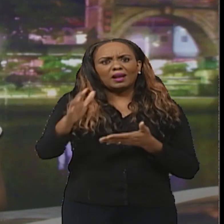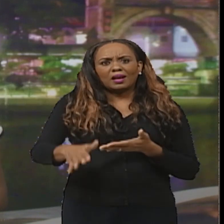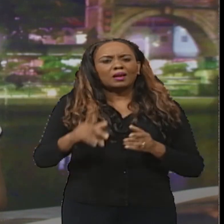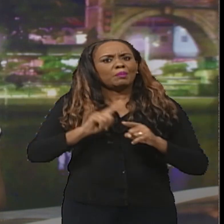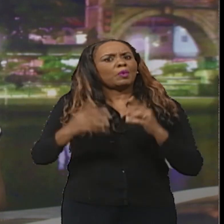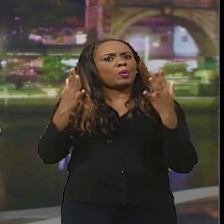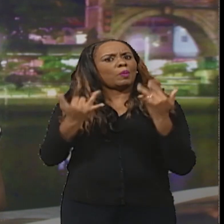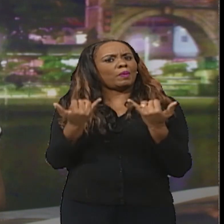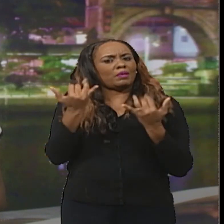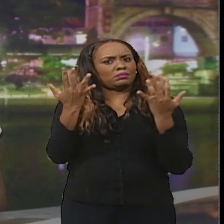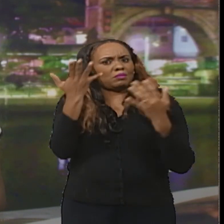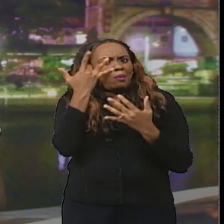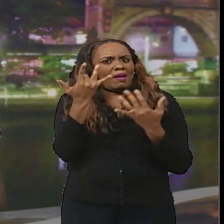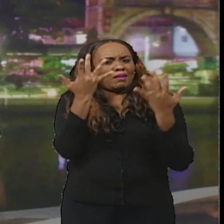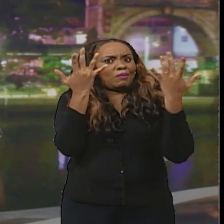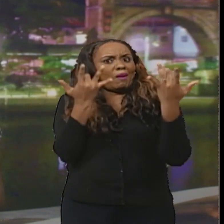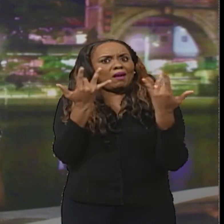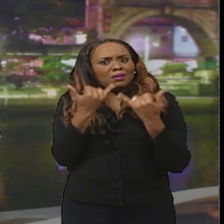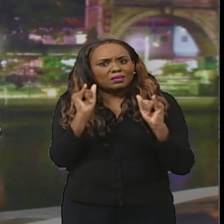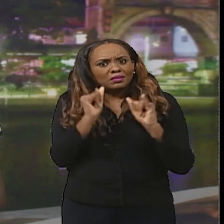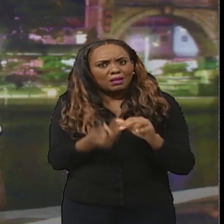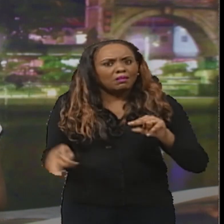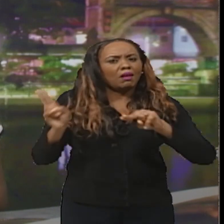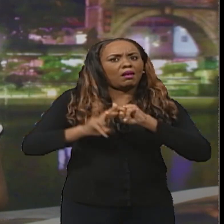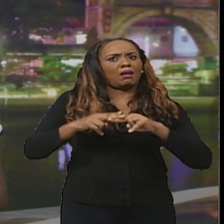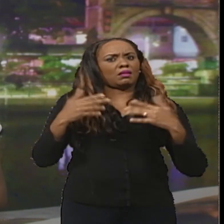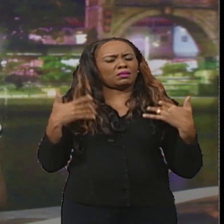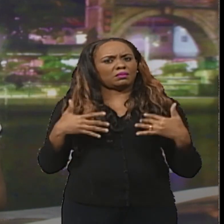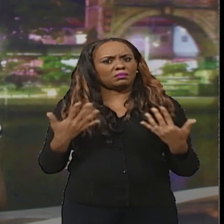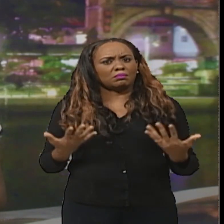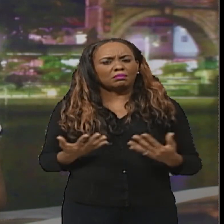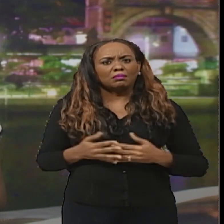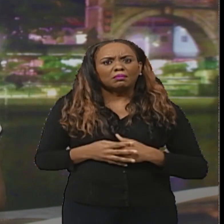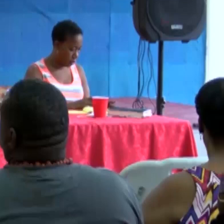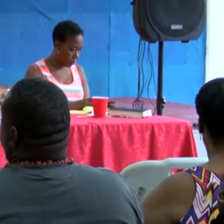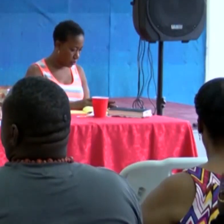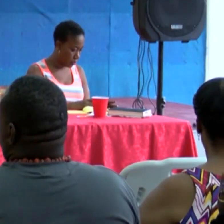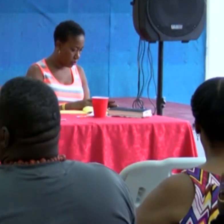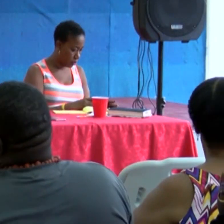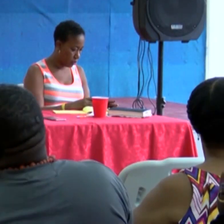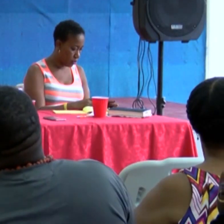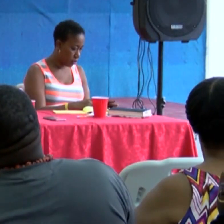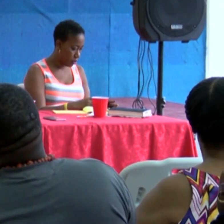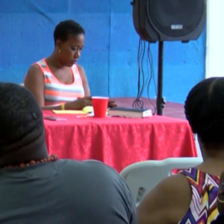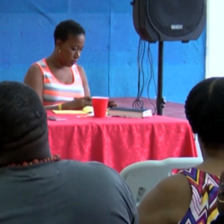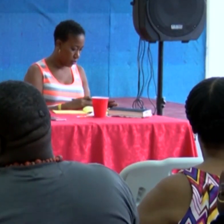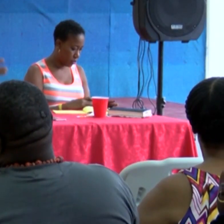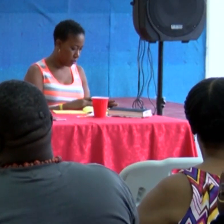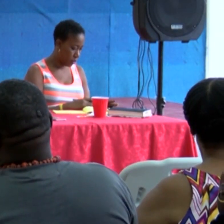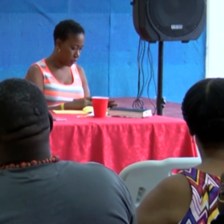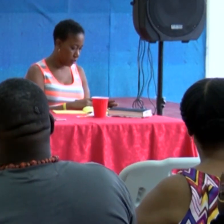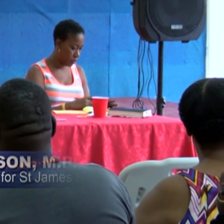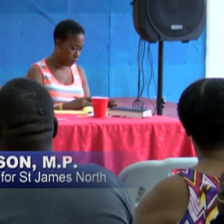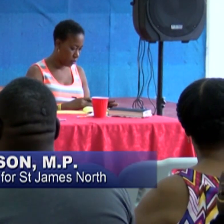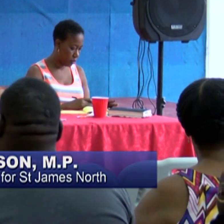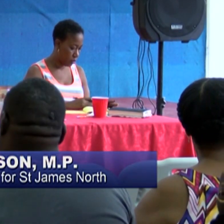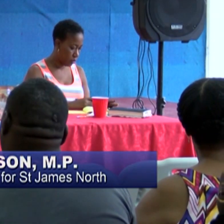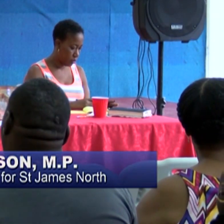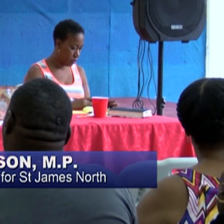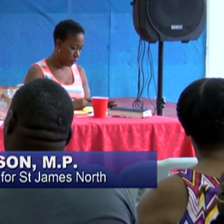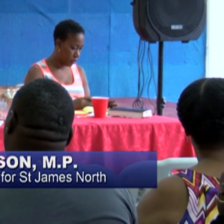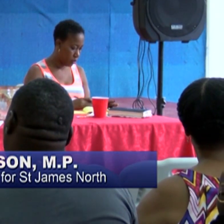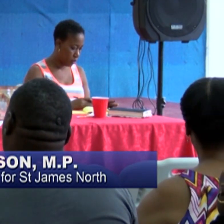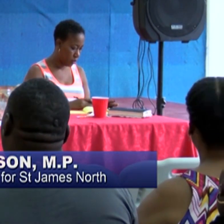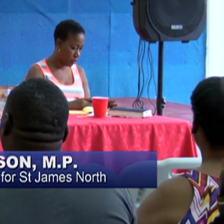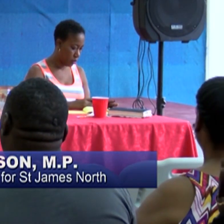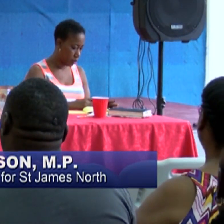NSRL as an unfair tax. If we have taken off a tax that was 10% and that had, in fact,